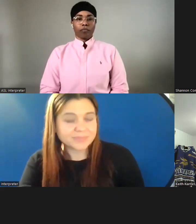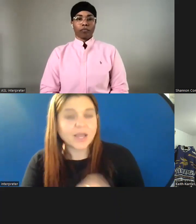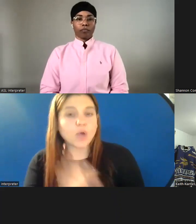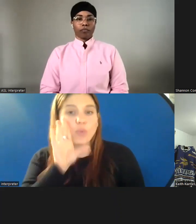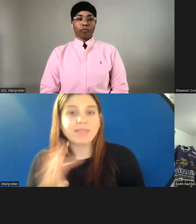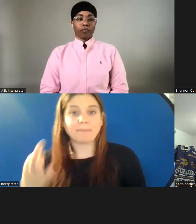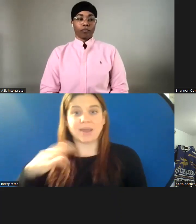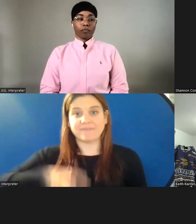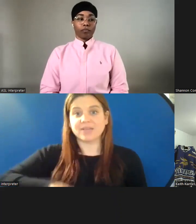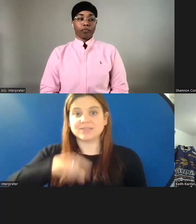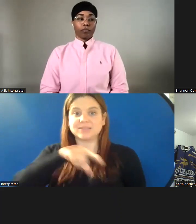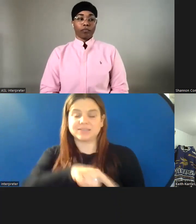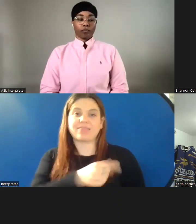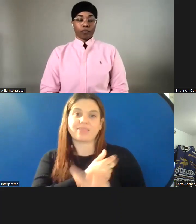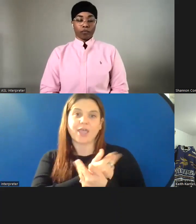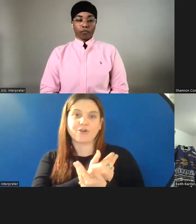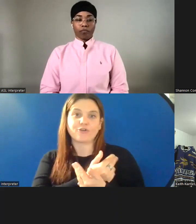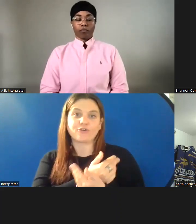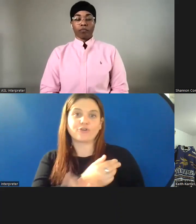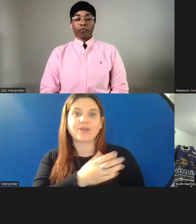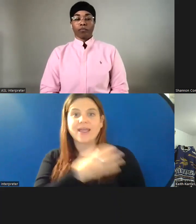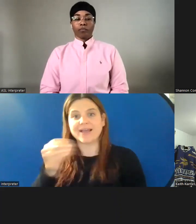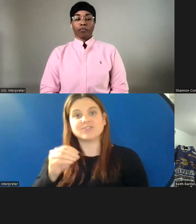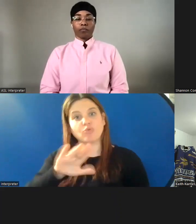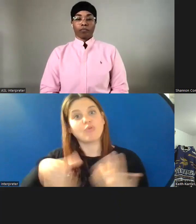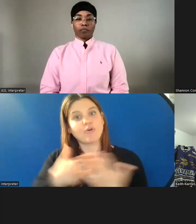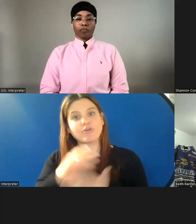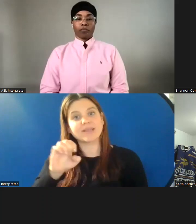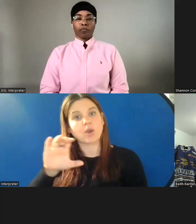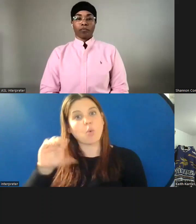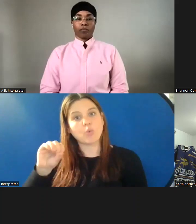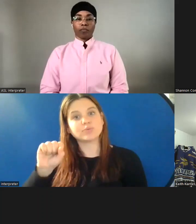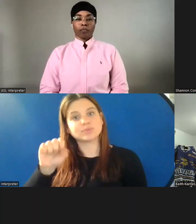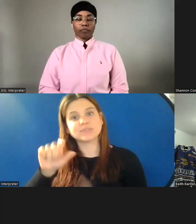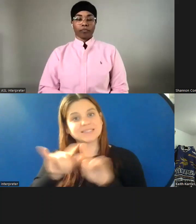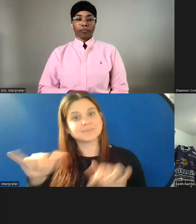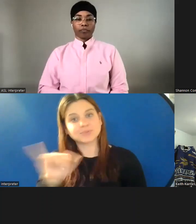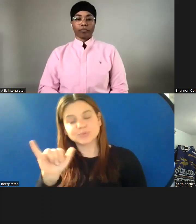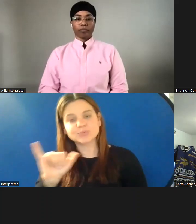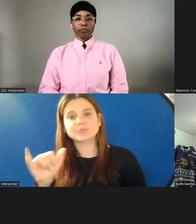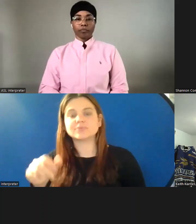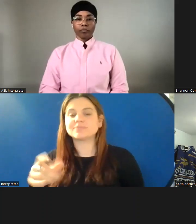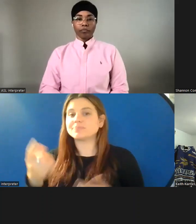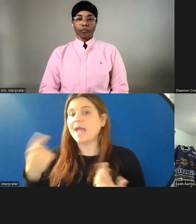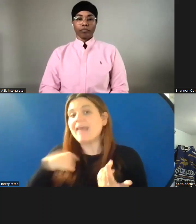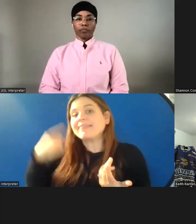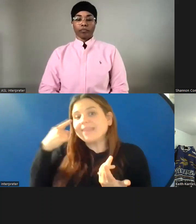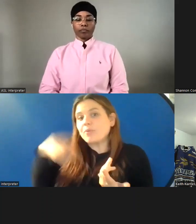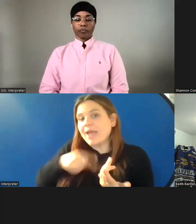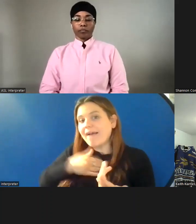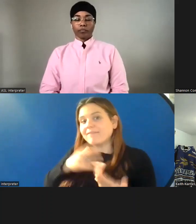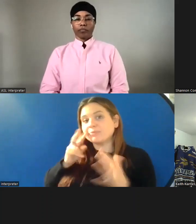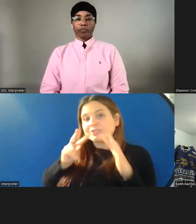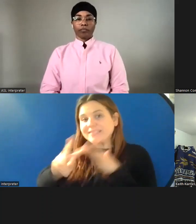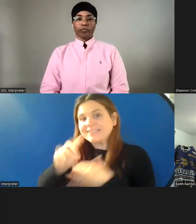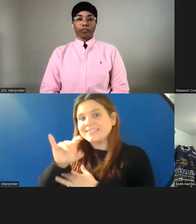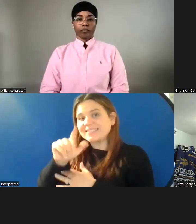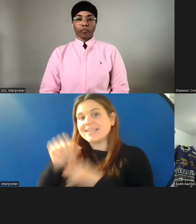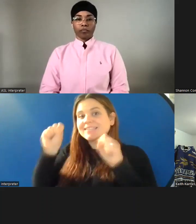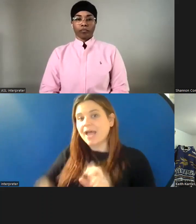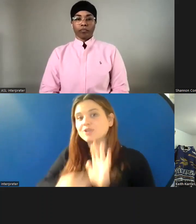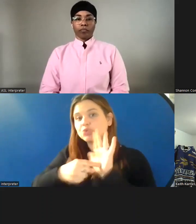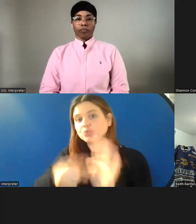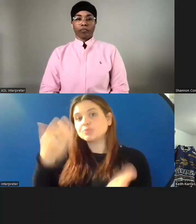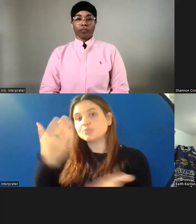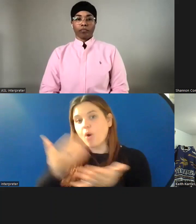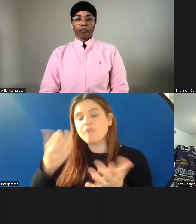those ecosystems. And I feel like we have the data to show whether or not it did, but you know, I